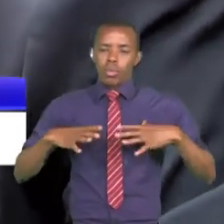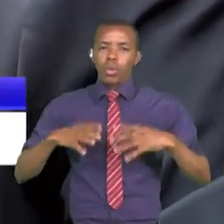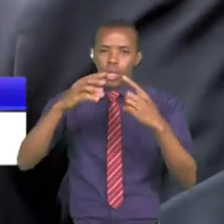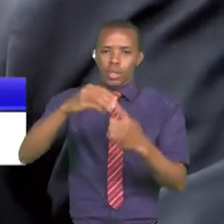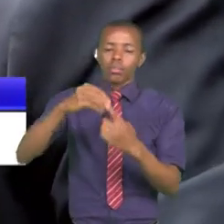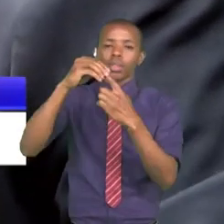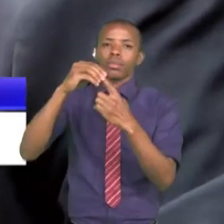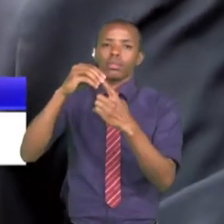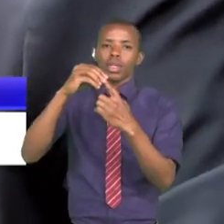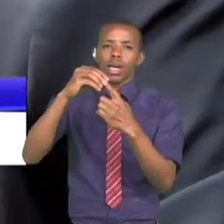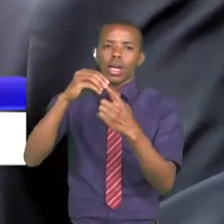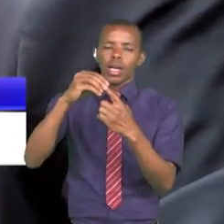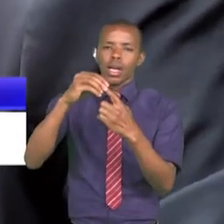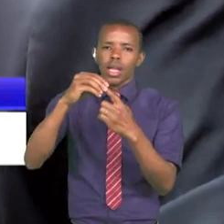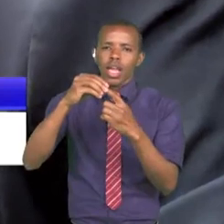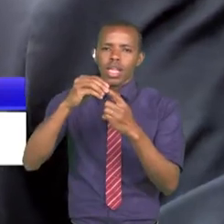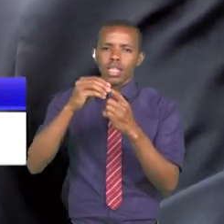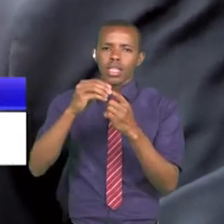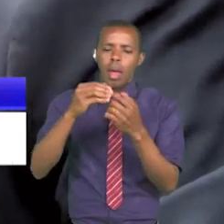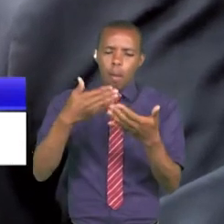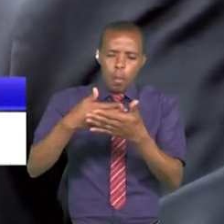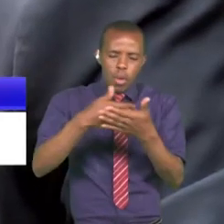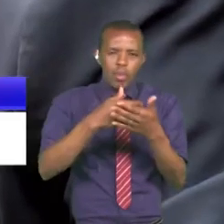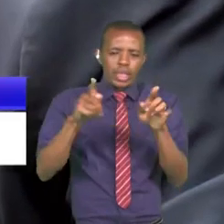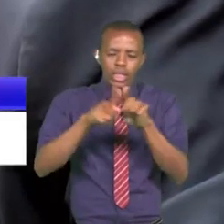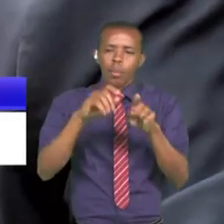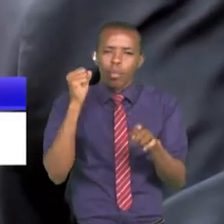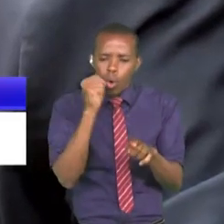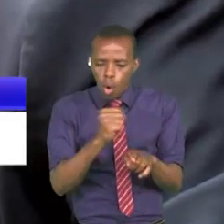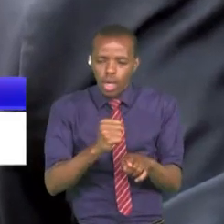specifically youngborns and elderly people with